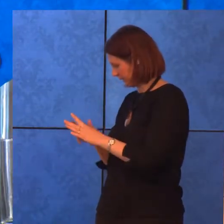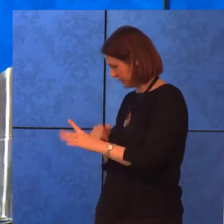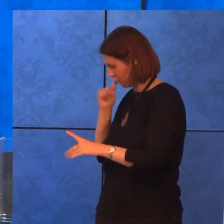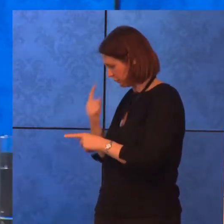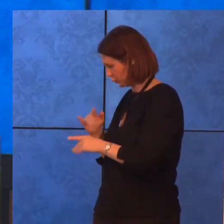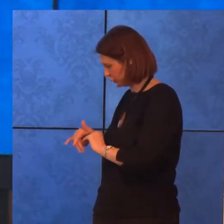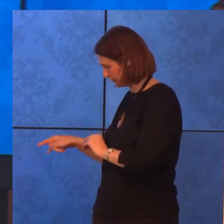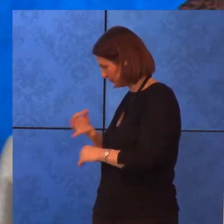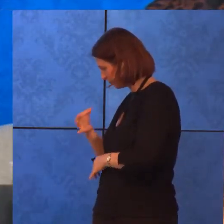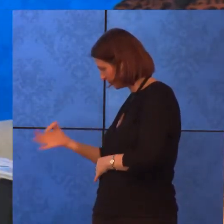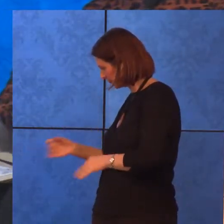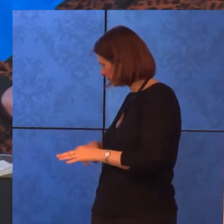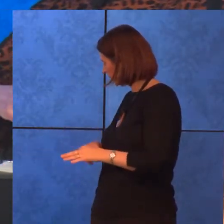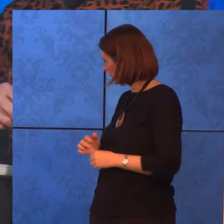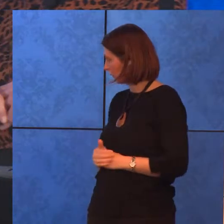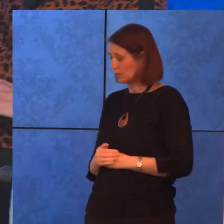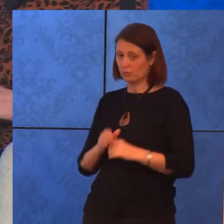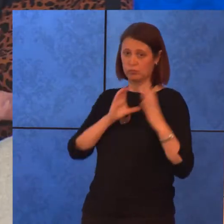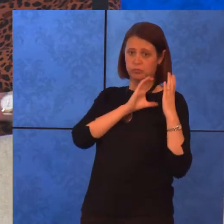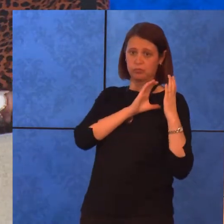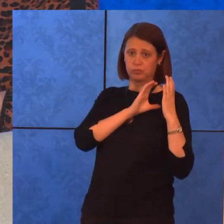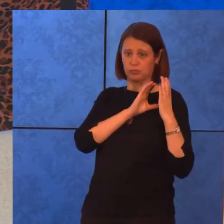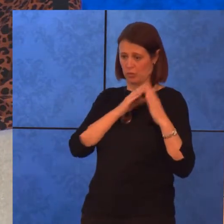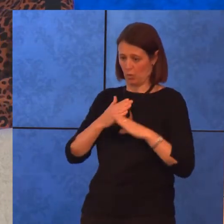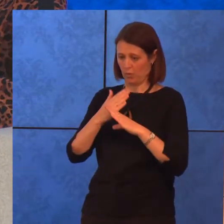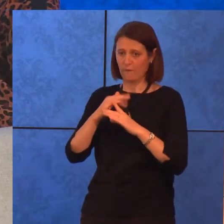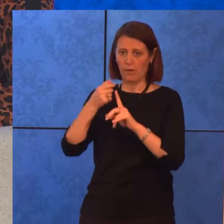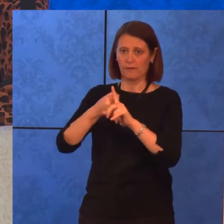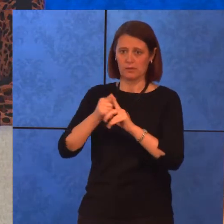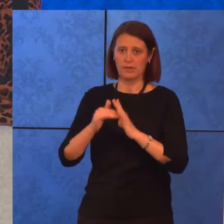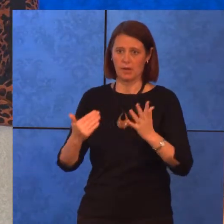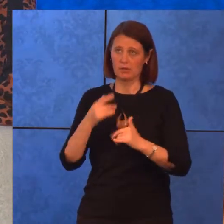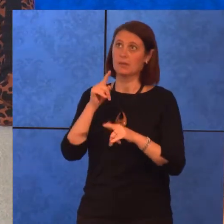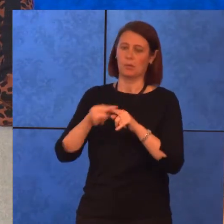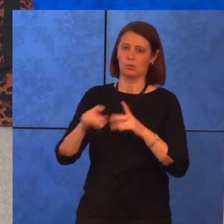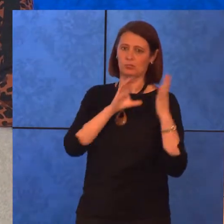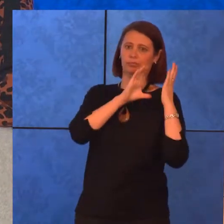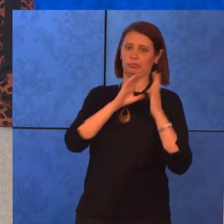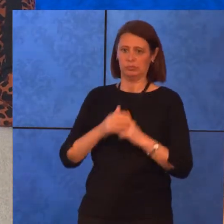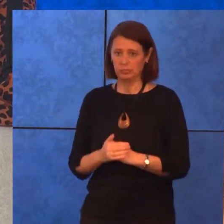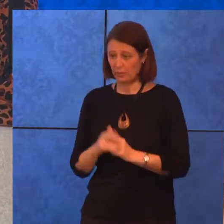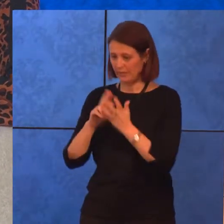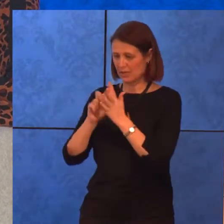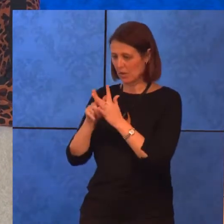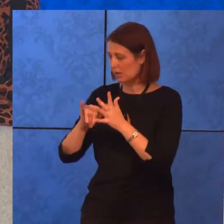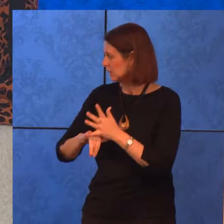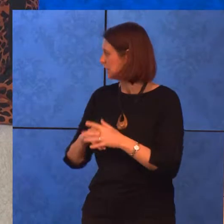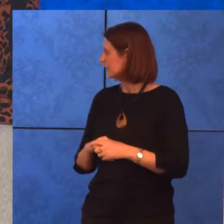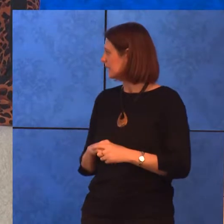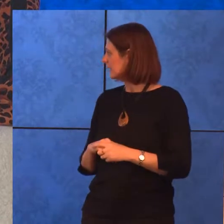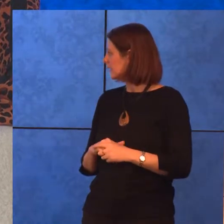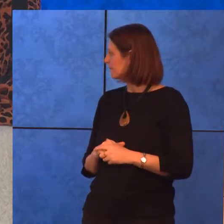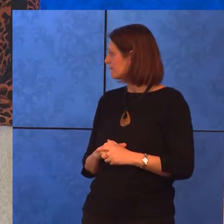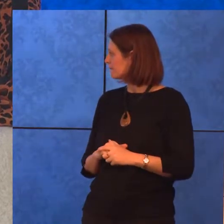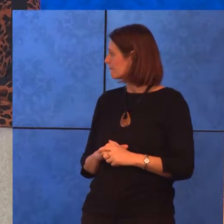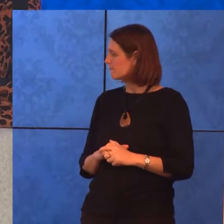got probably the greatest workload ever for advocates around the country, we've got the NDIS having a few difficulties, I think you could say,